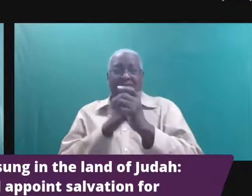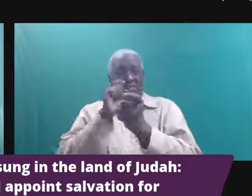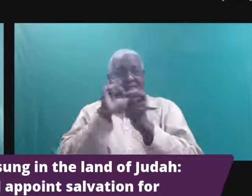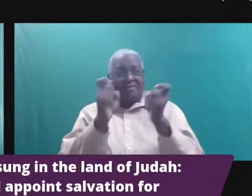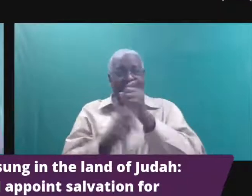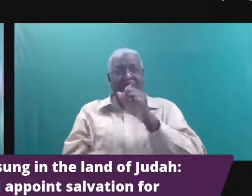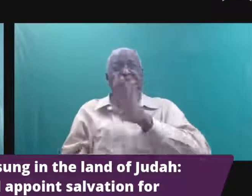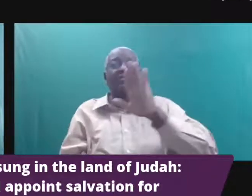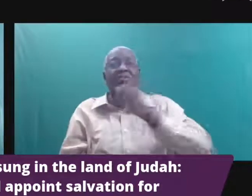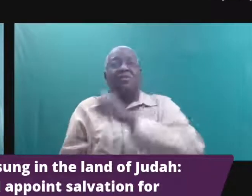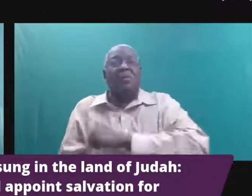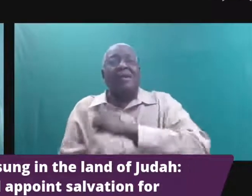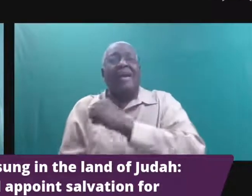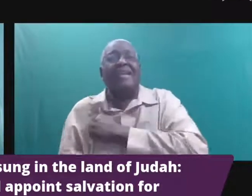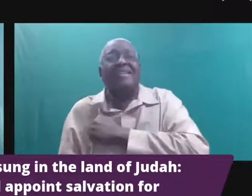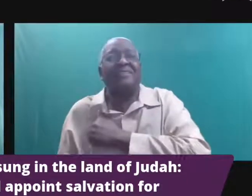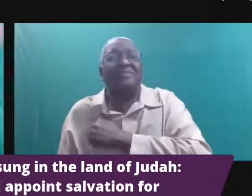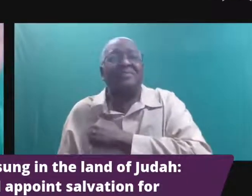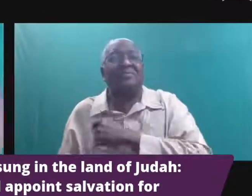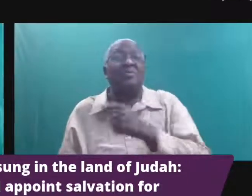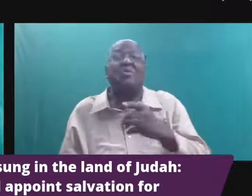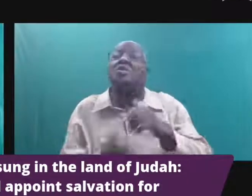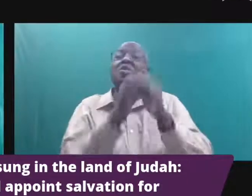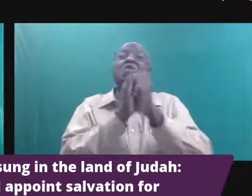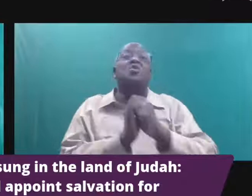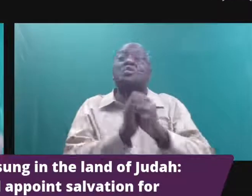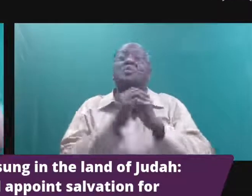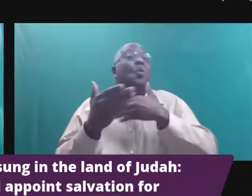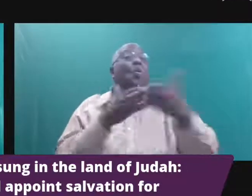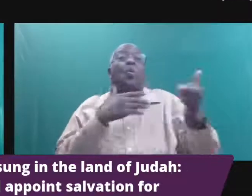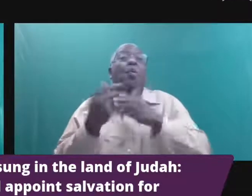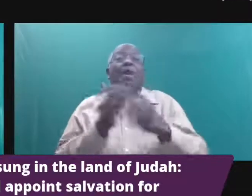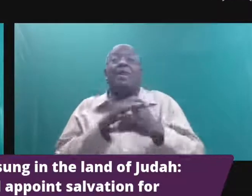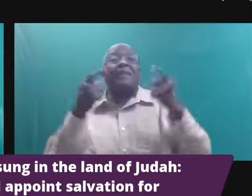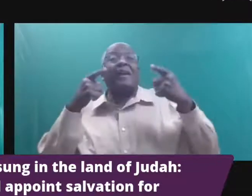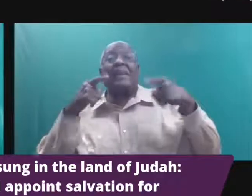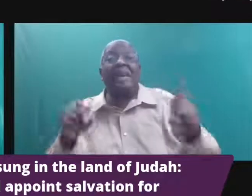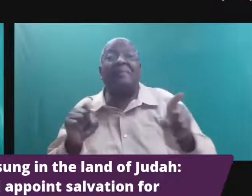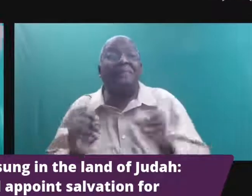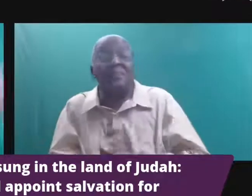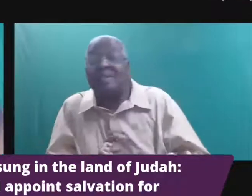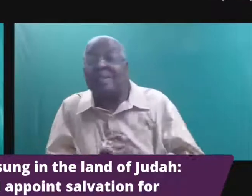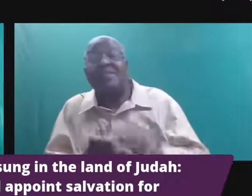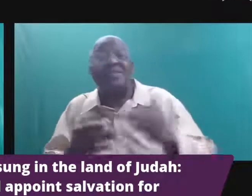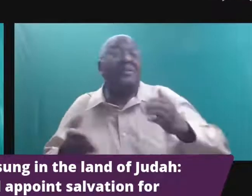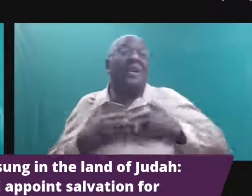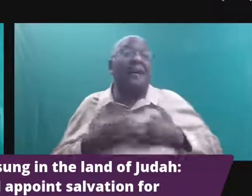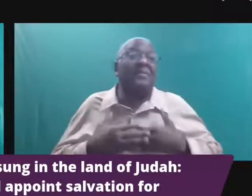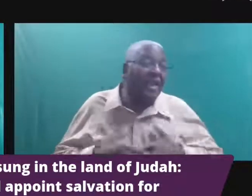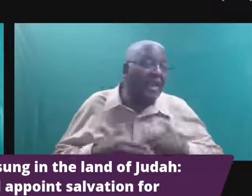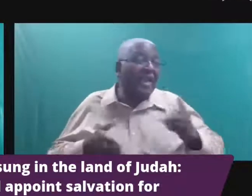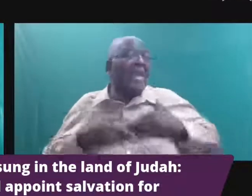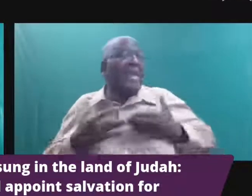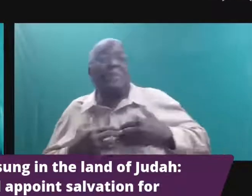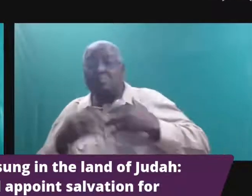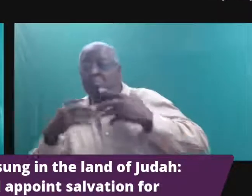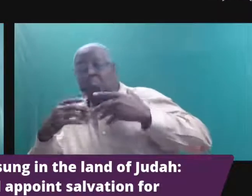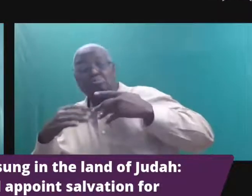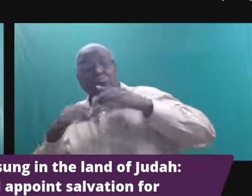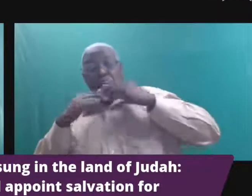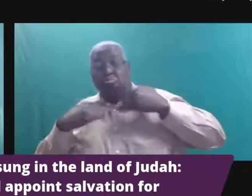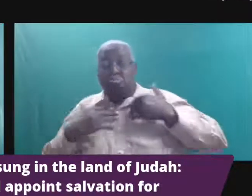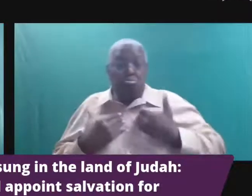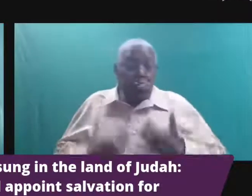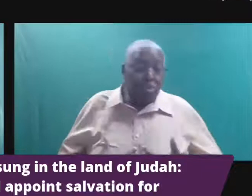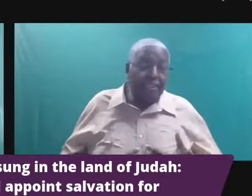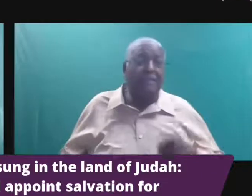are a worshiper, you worship whether things are good or bad. If you are a worshiper, you worship whether you happy or sad. If you are a worshiper, Vanique